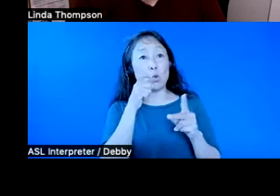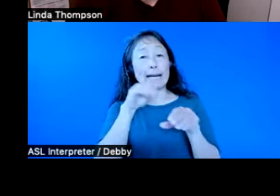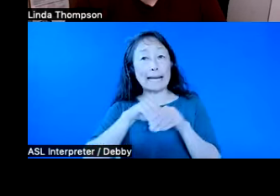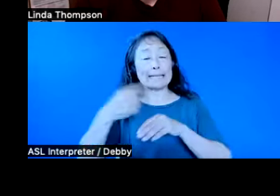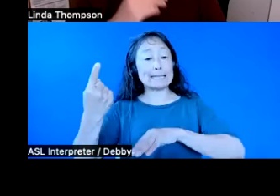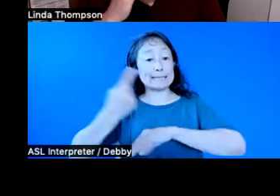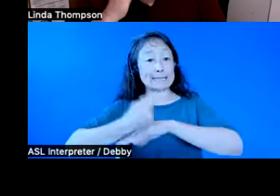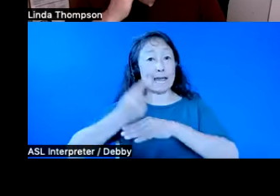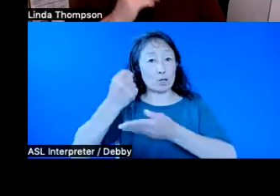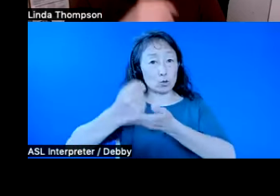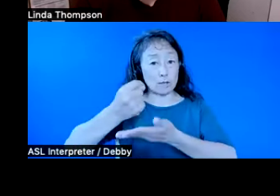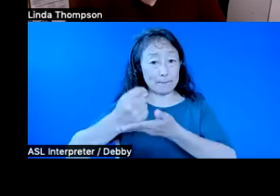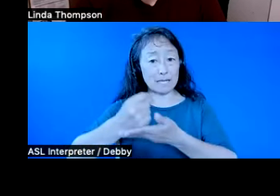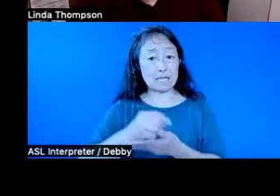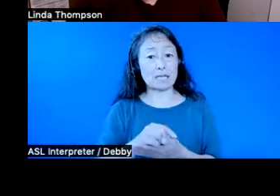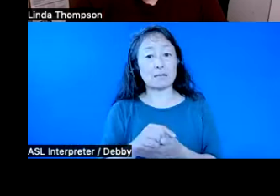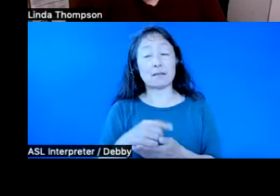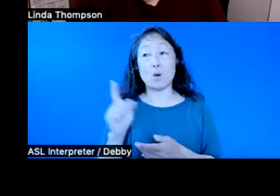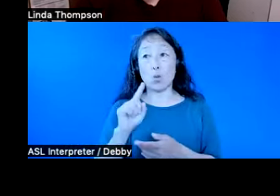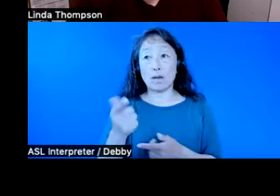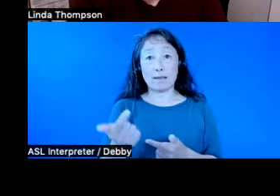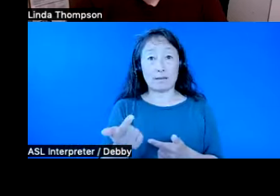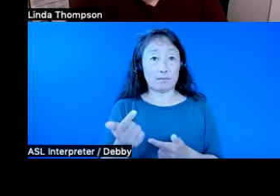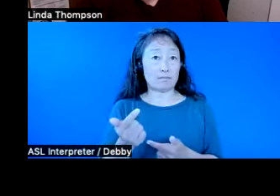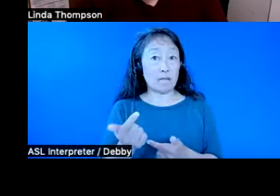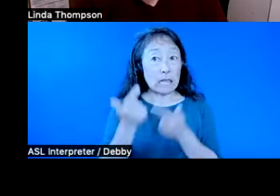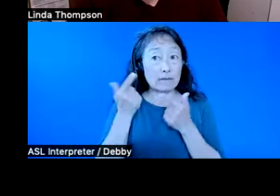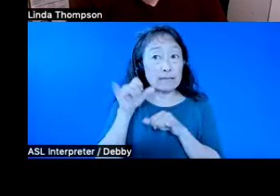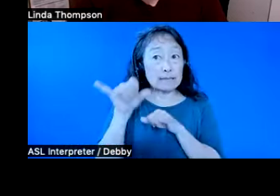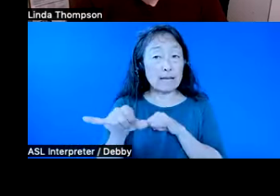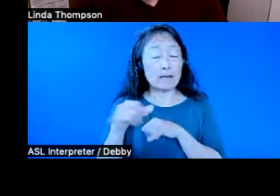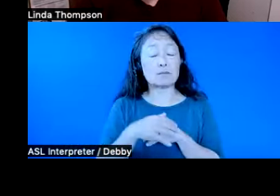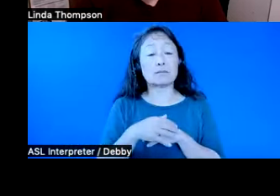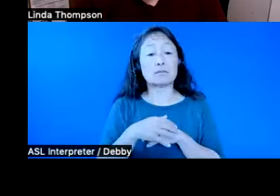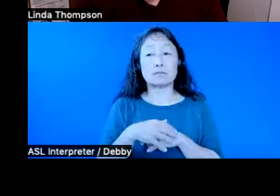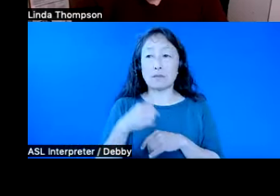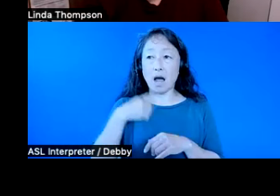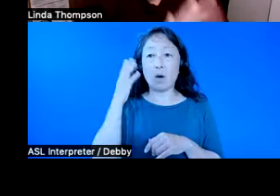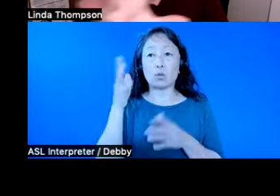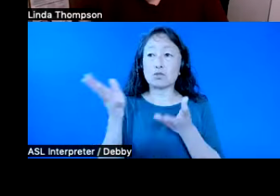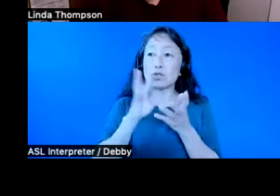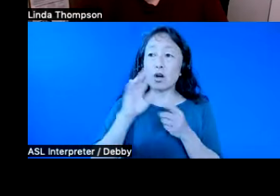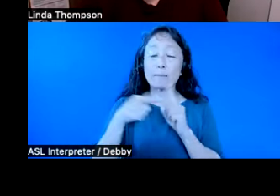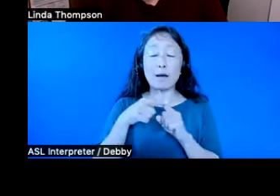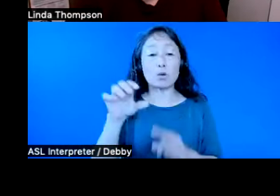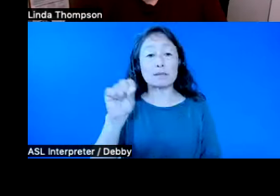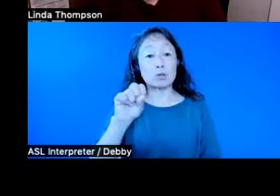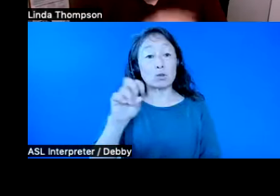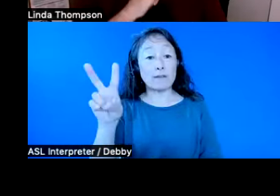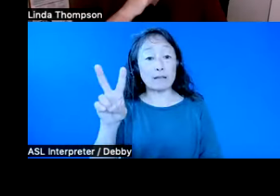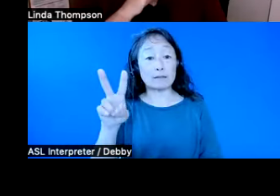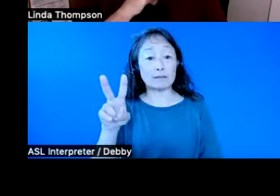treatment and where they were residents, and talk about sexual violence and some of the things, just an